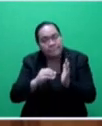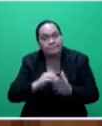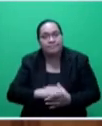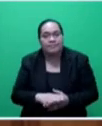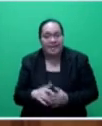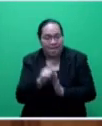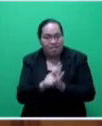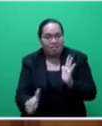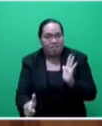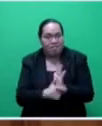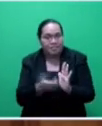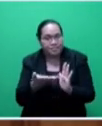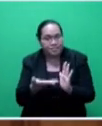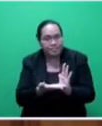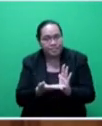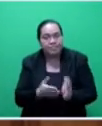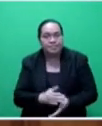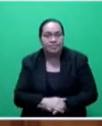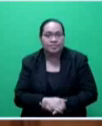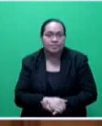law itself.